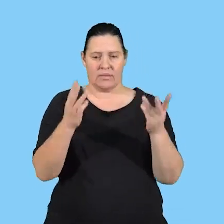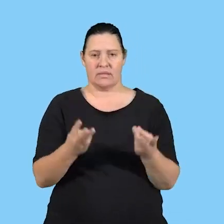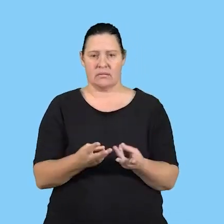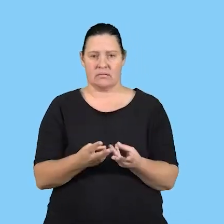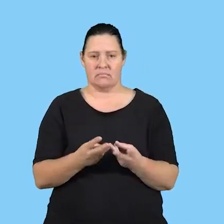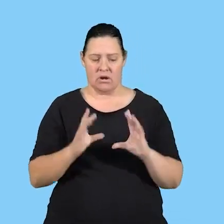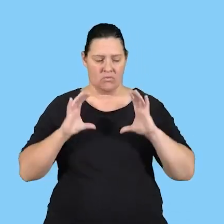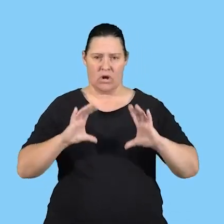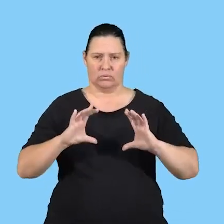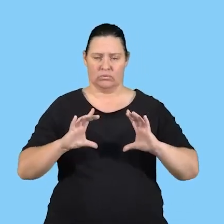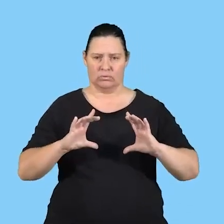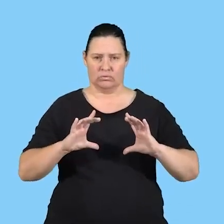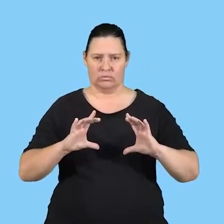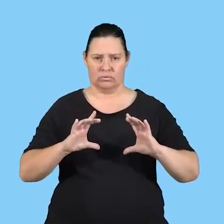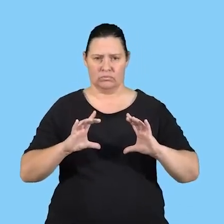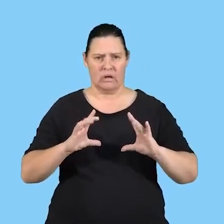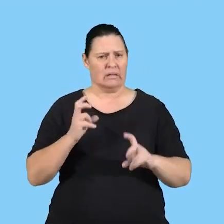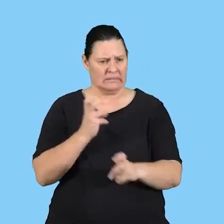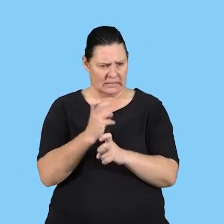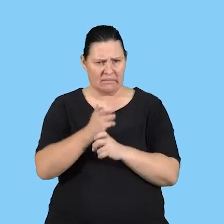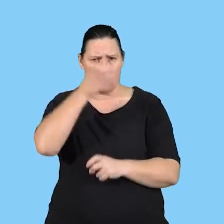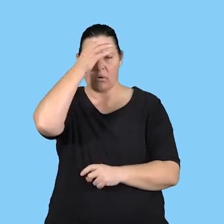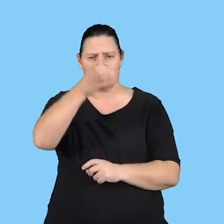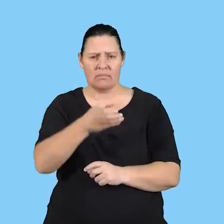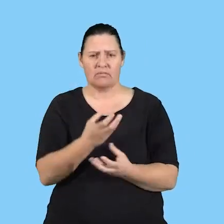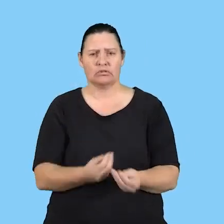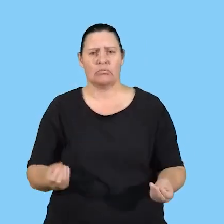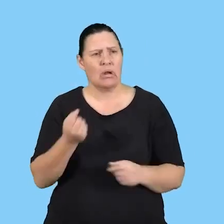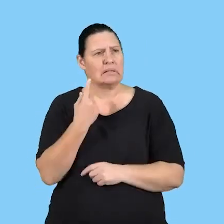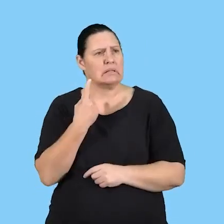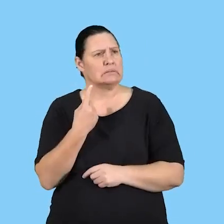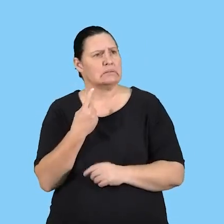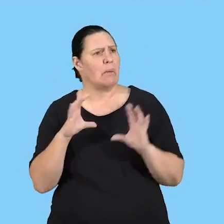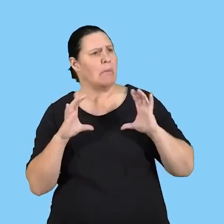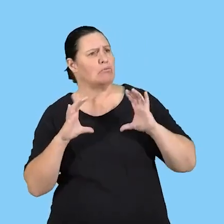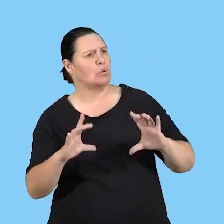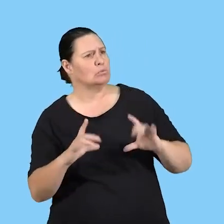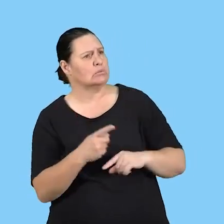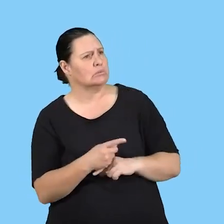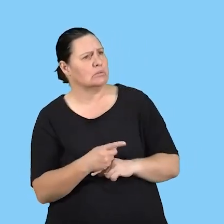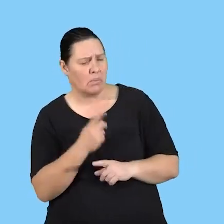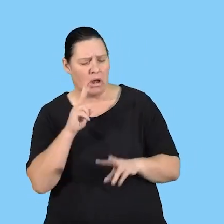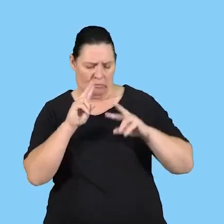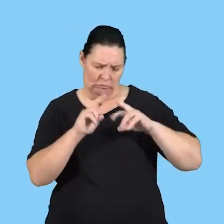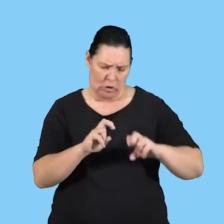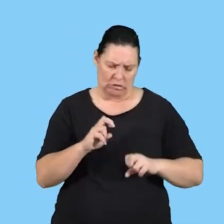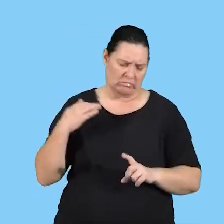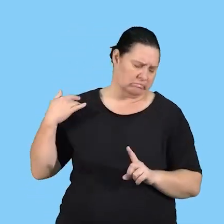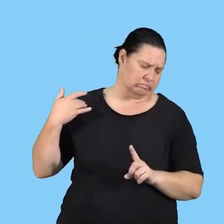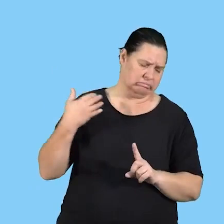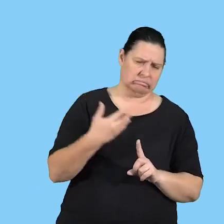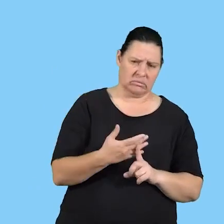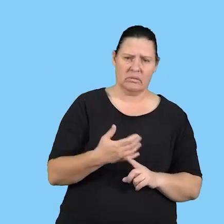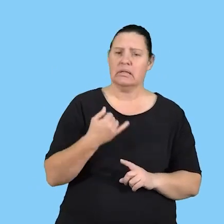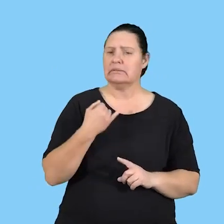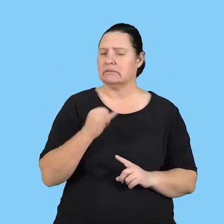Earth is round. That's a difficult concept for children to understand. It's been researched for decades, and it